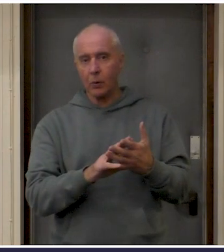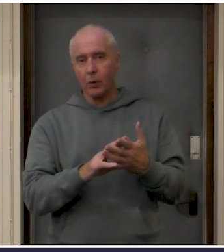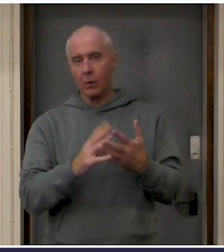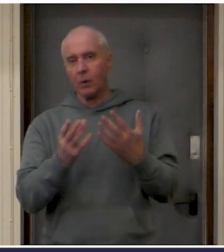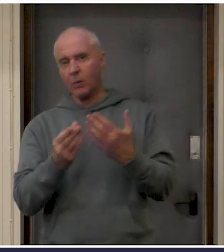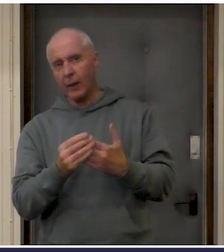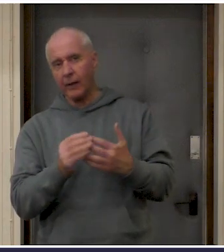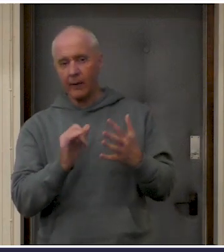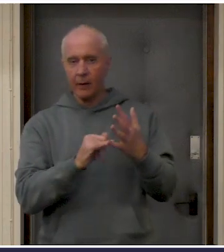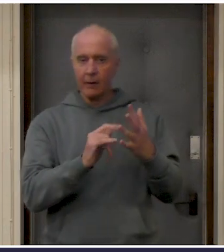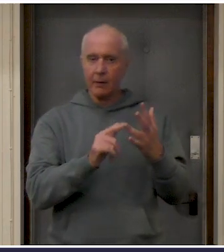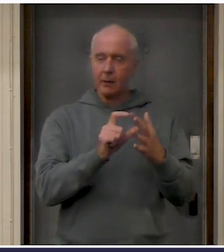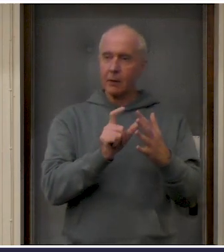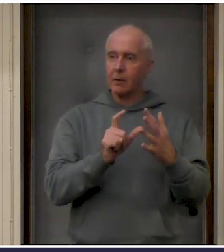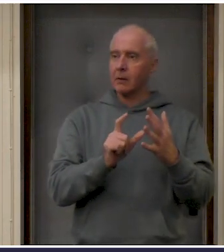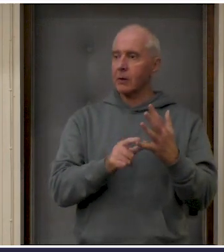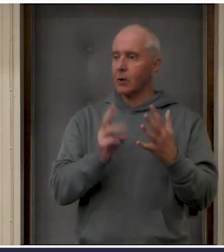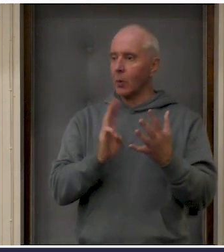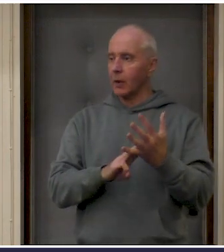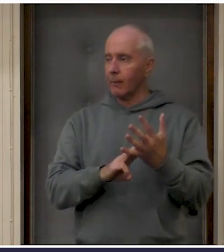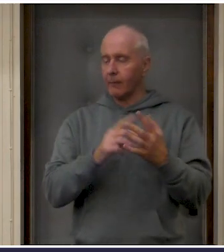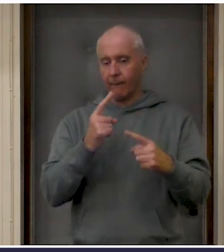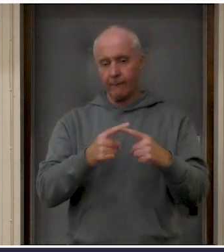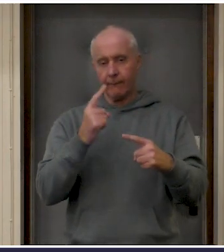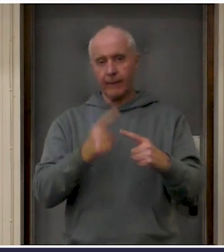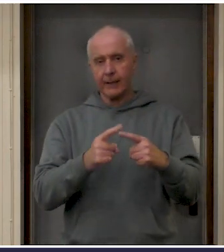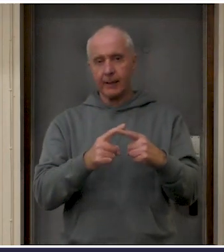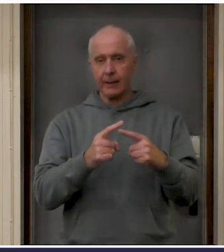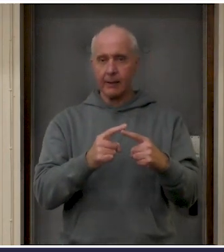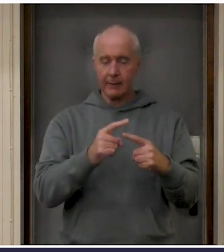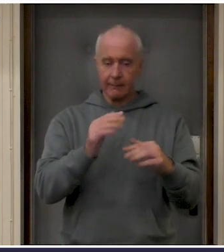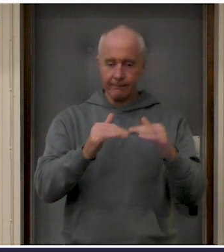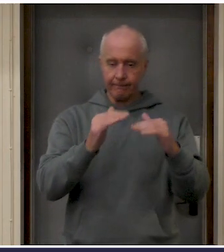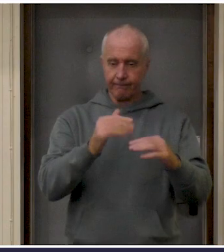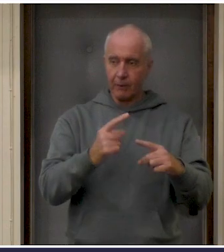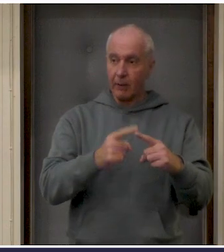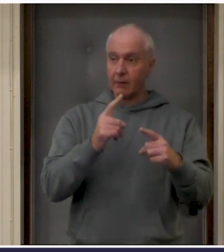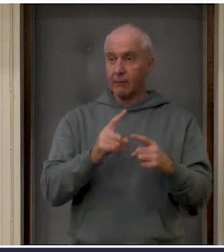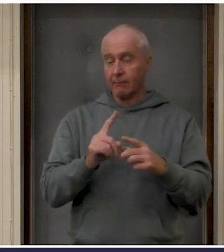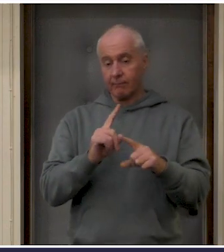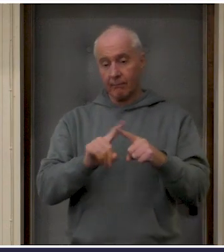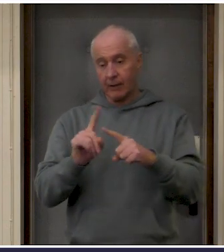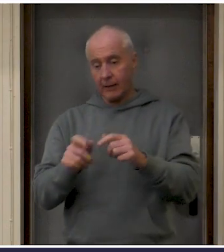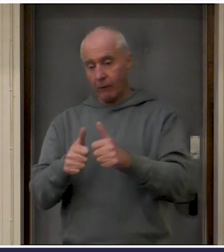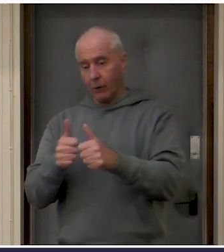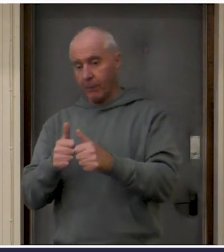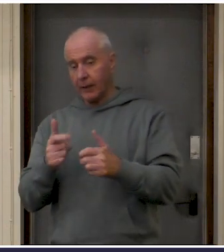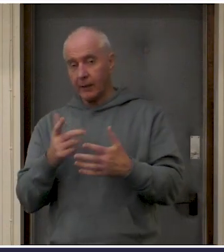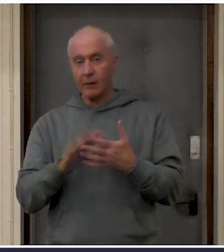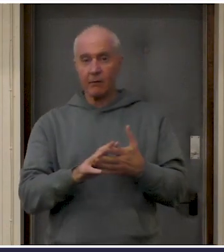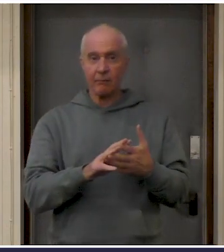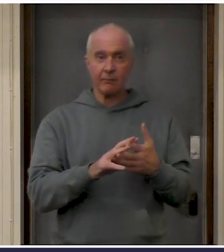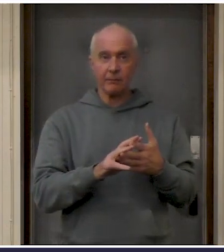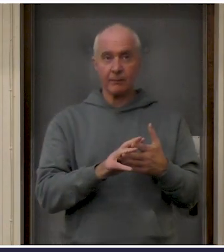sodium, fast reactor. And various companies at various stages trying to commercialise all of these